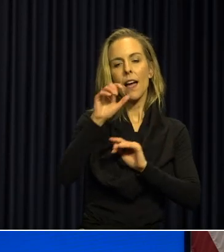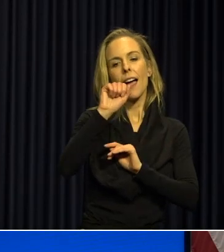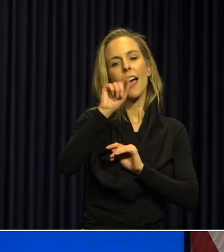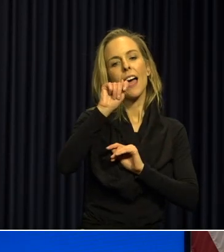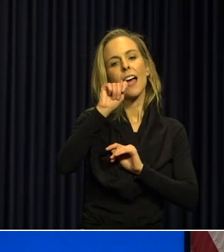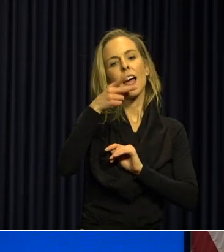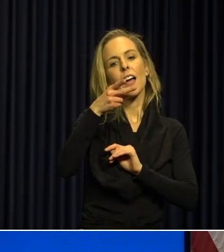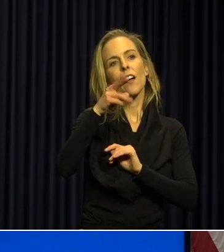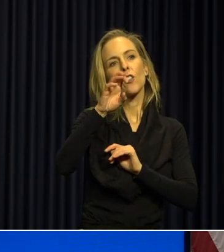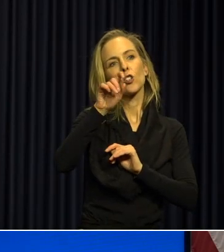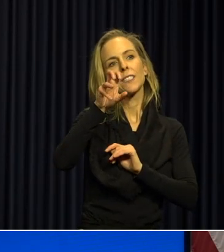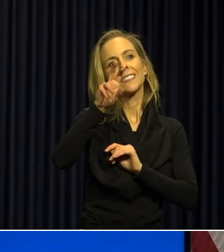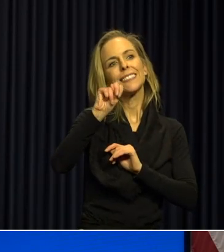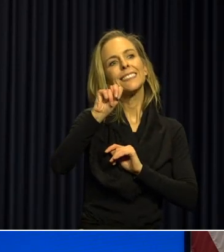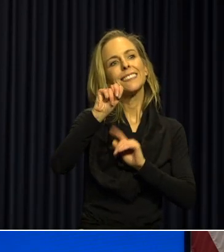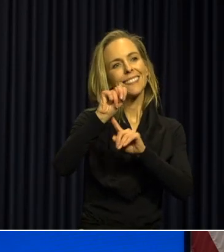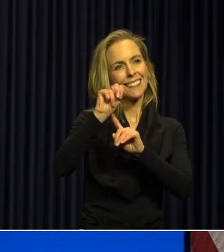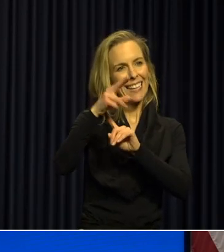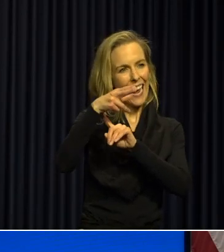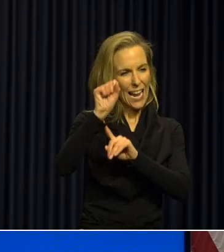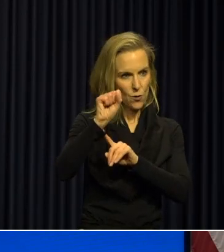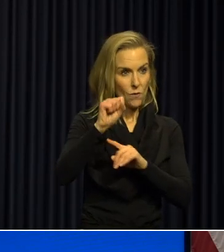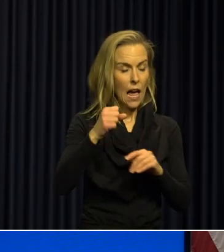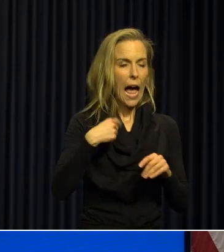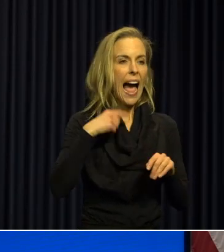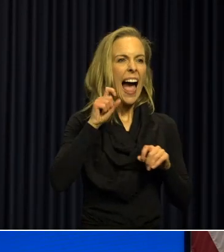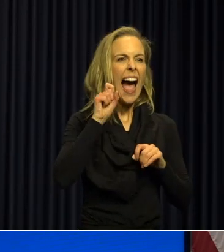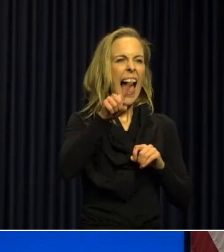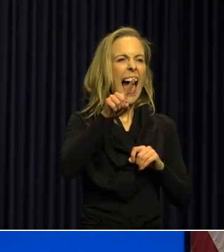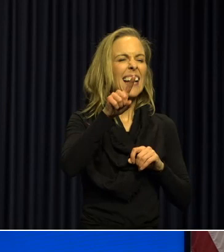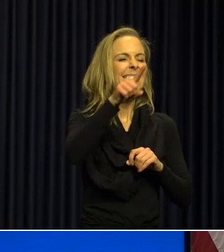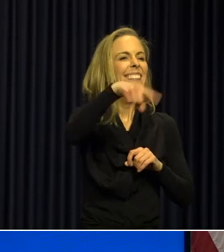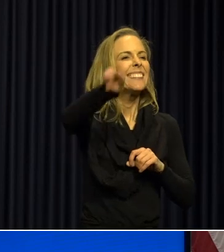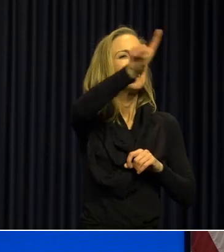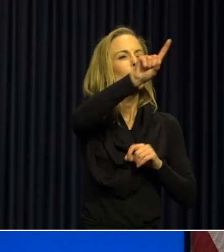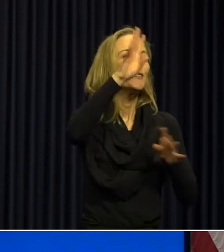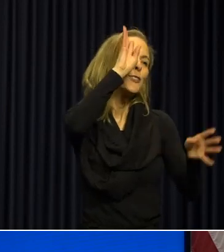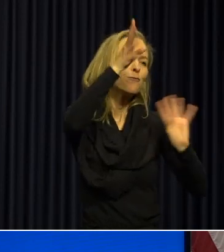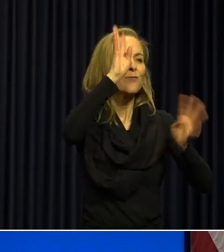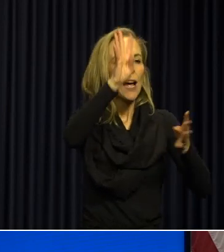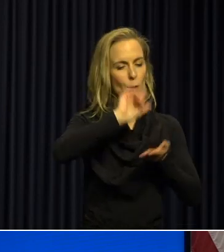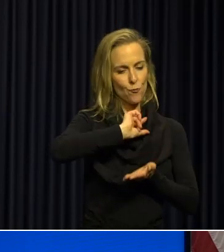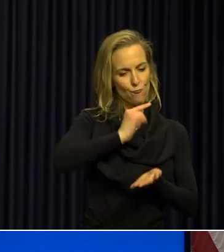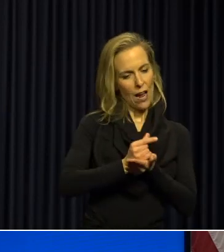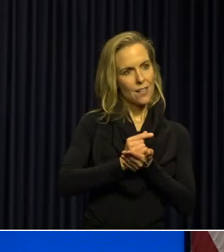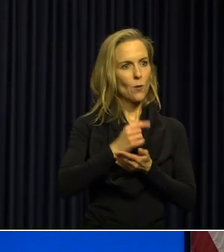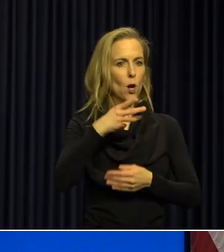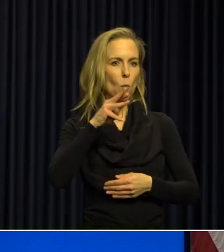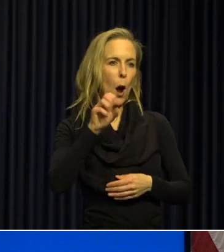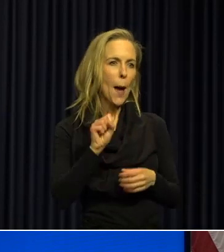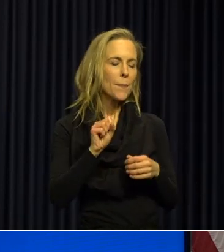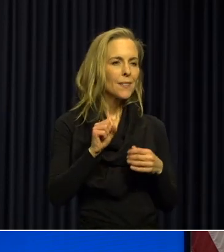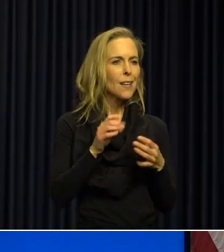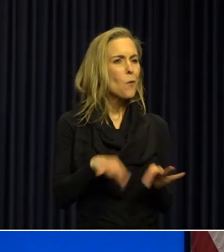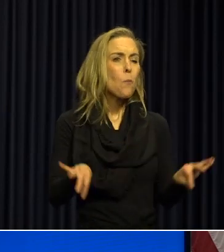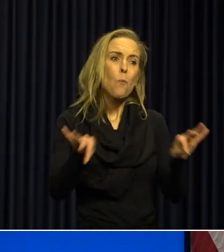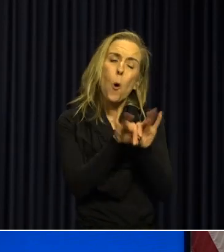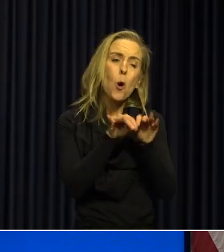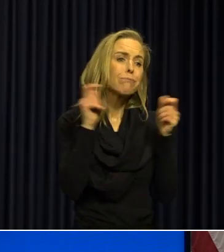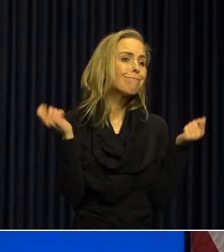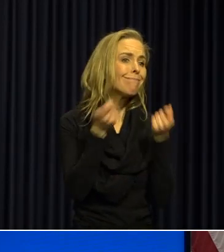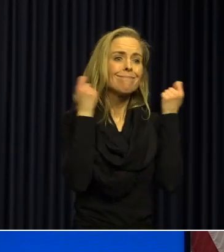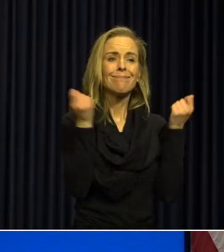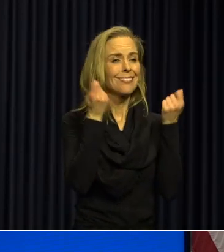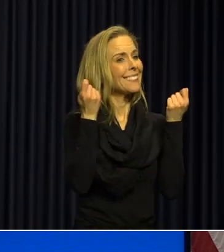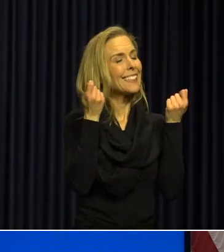Atherton today. I asked folks to be creative about graduations and proms, important moments